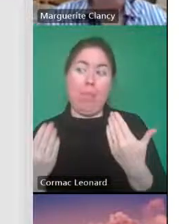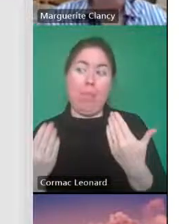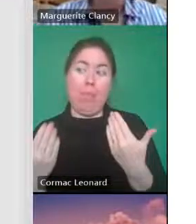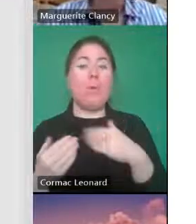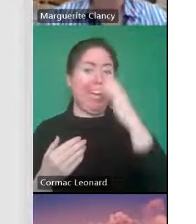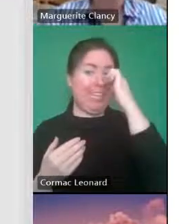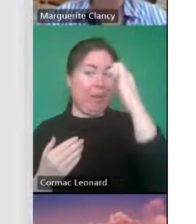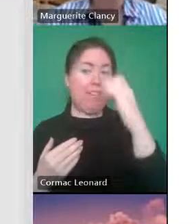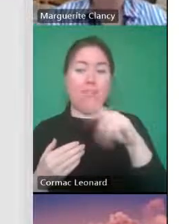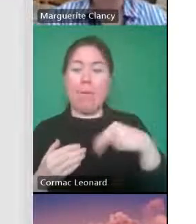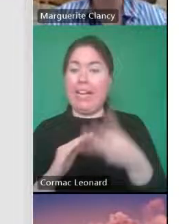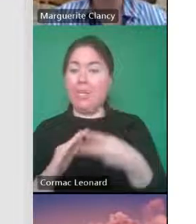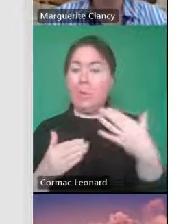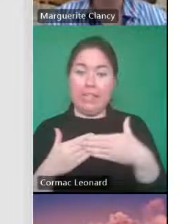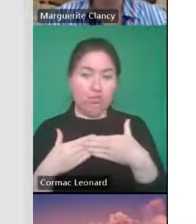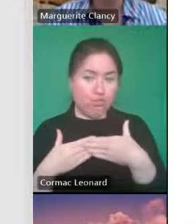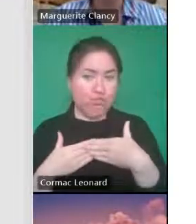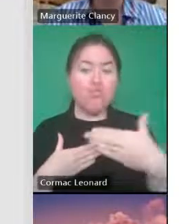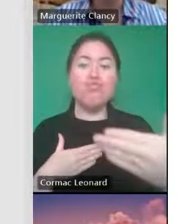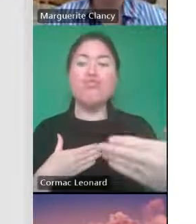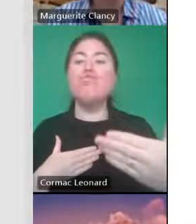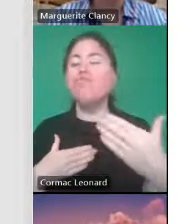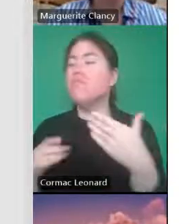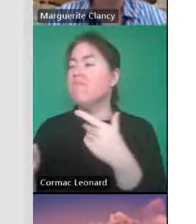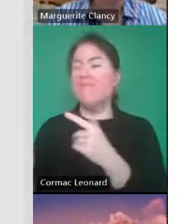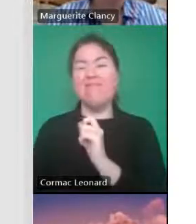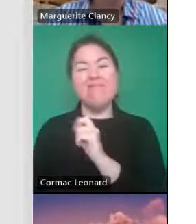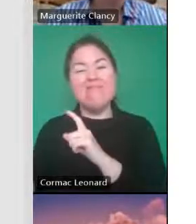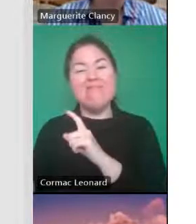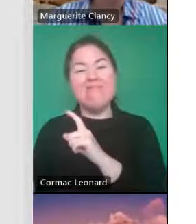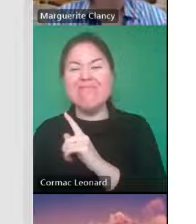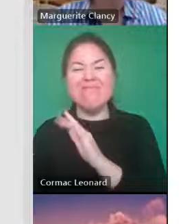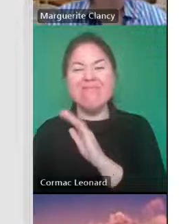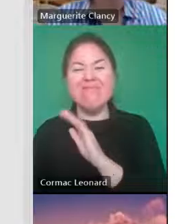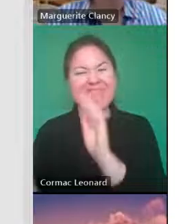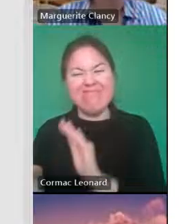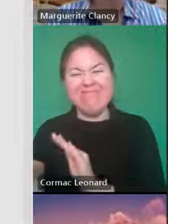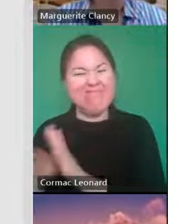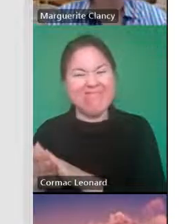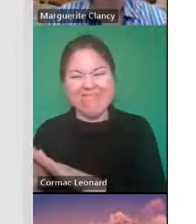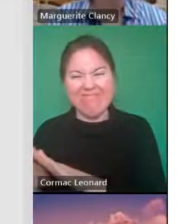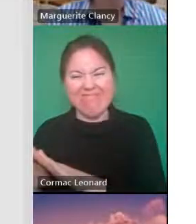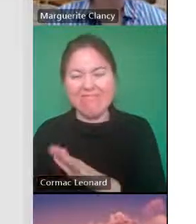week we will transition away from and cease using